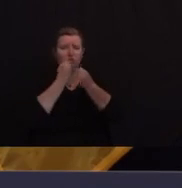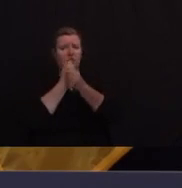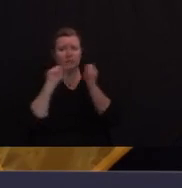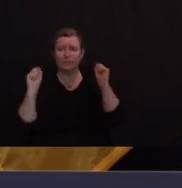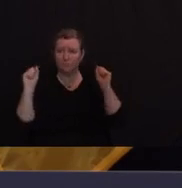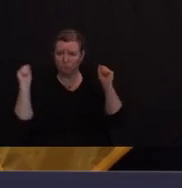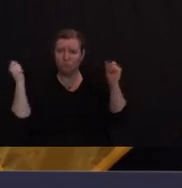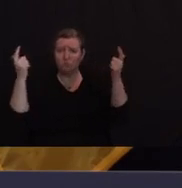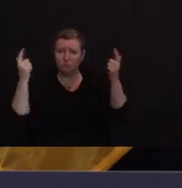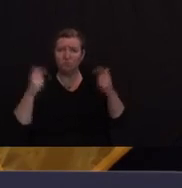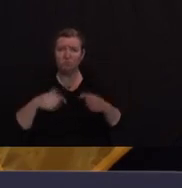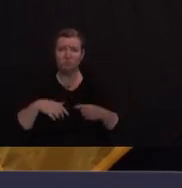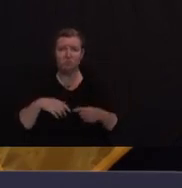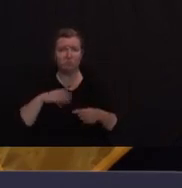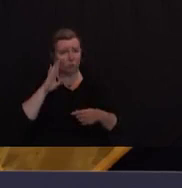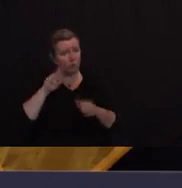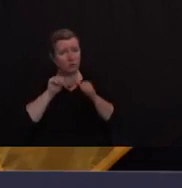clearly.